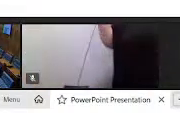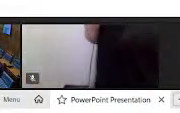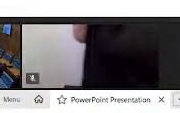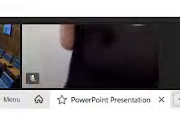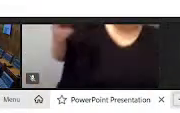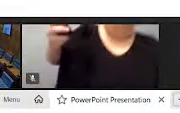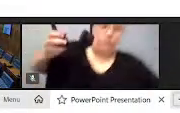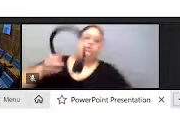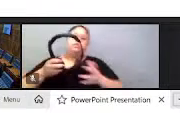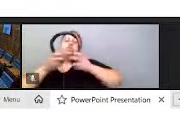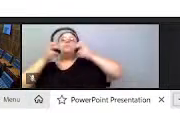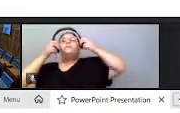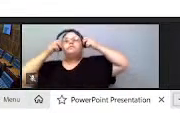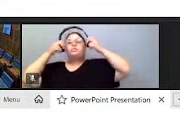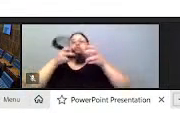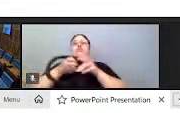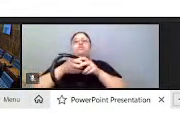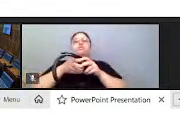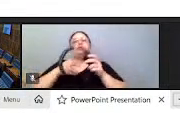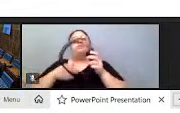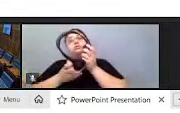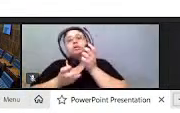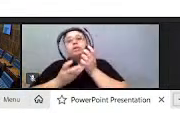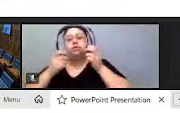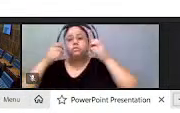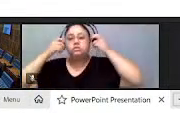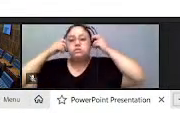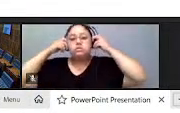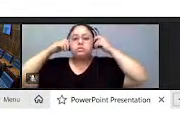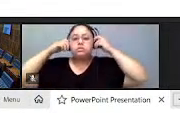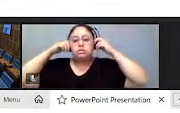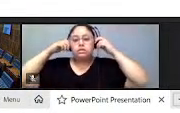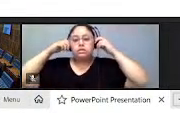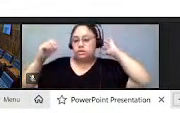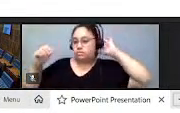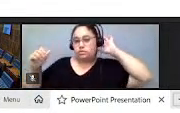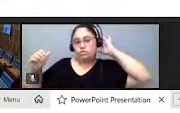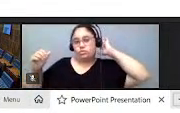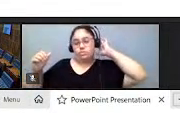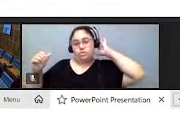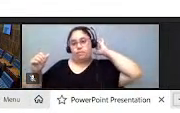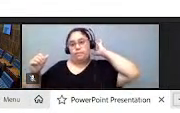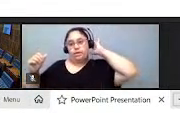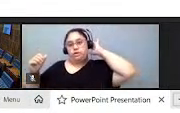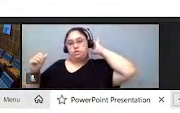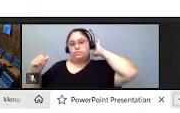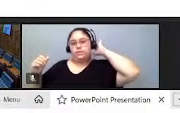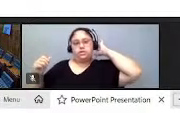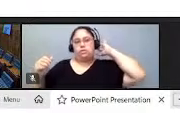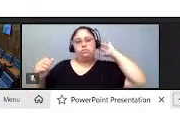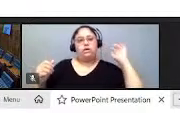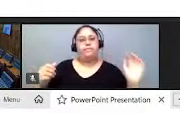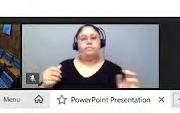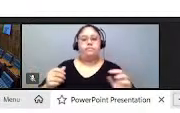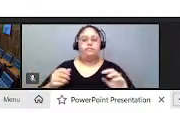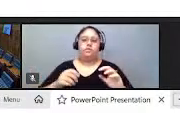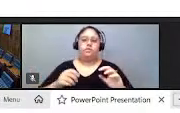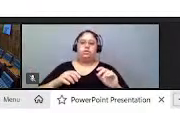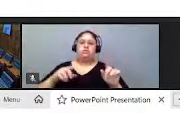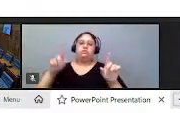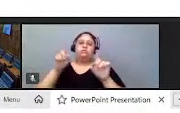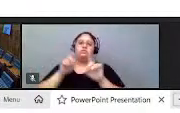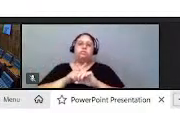terminal uh I think we did indicate in the previous um meeting uh that we were looking